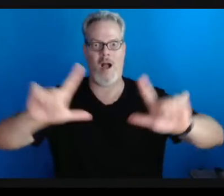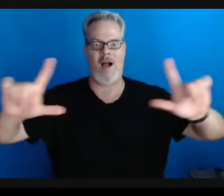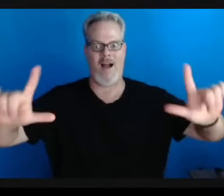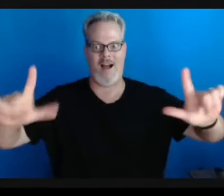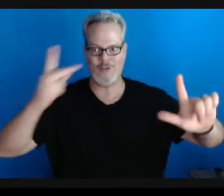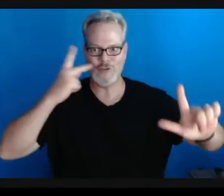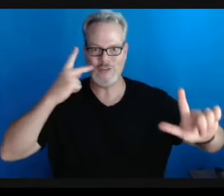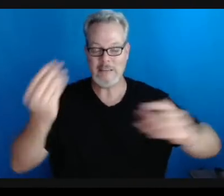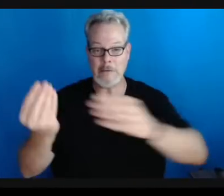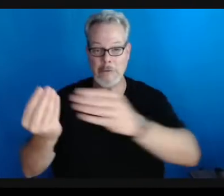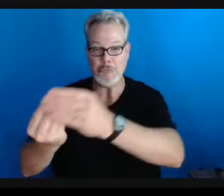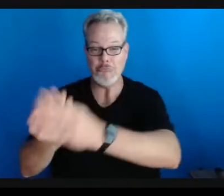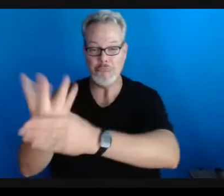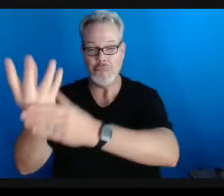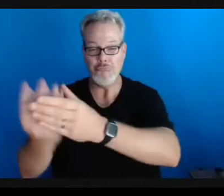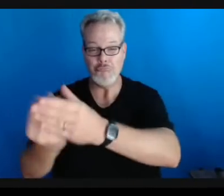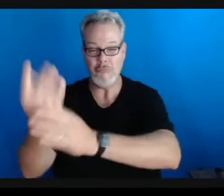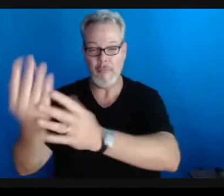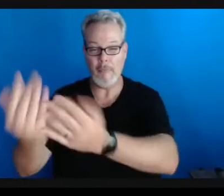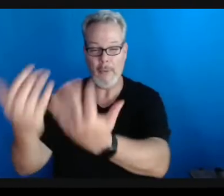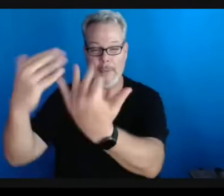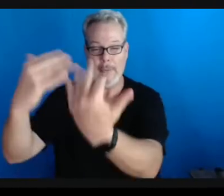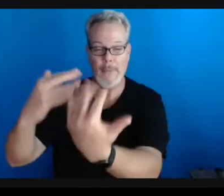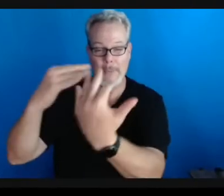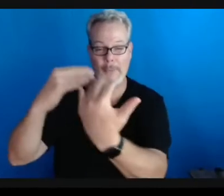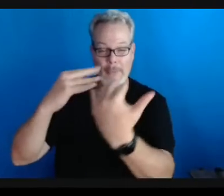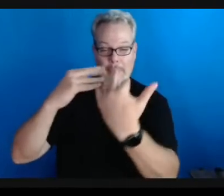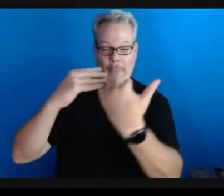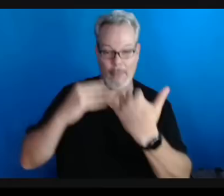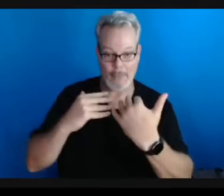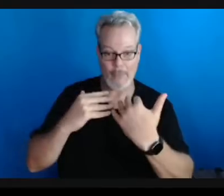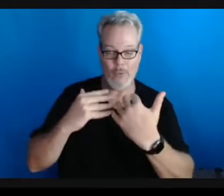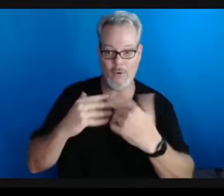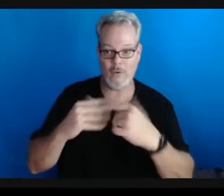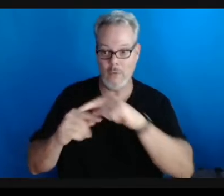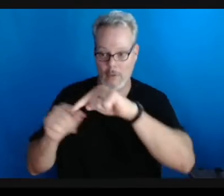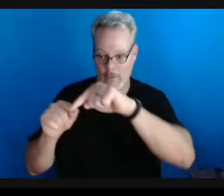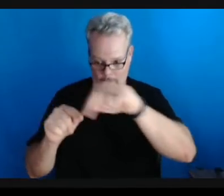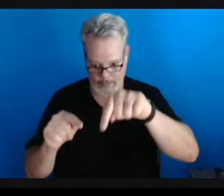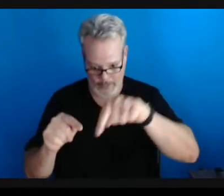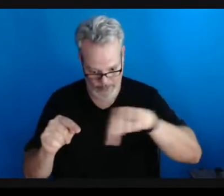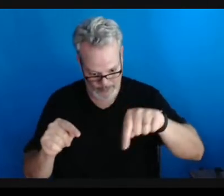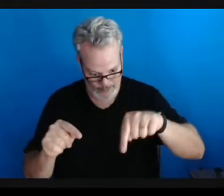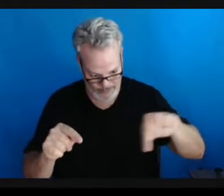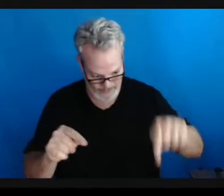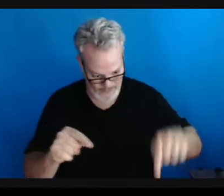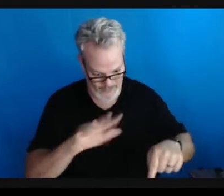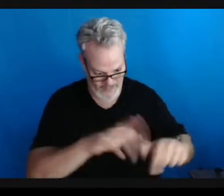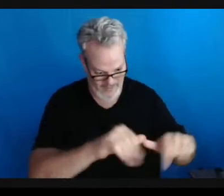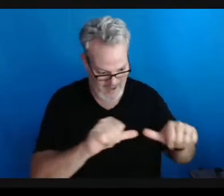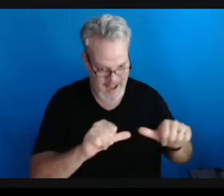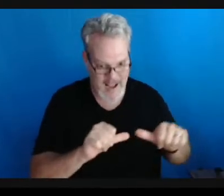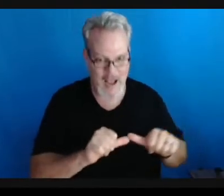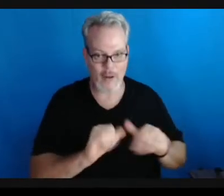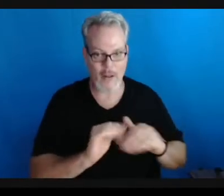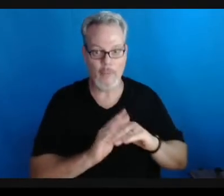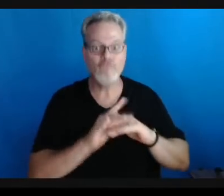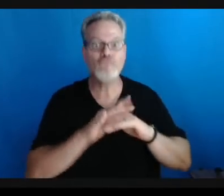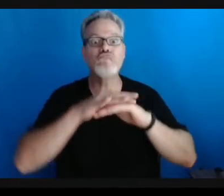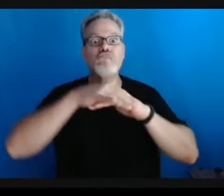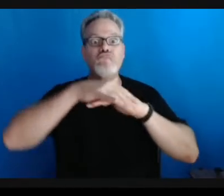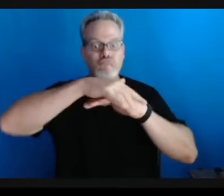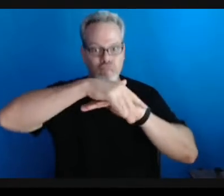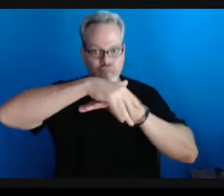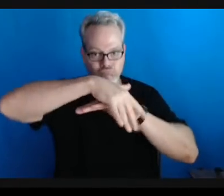spilling over the north vent, flooding into this upper perched area. And then where it overflows that, you see this